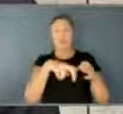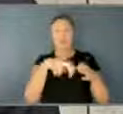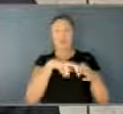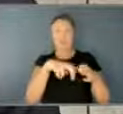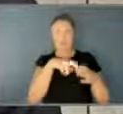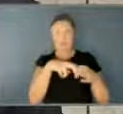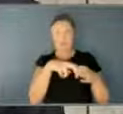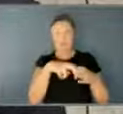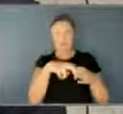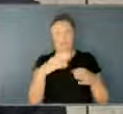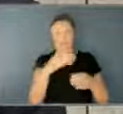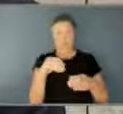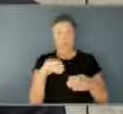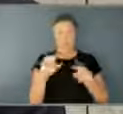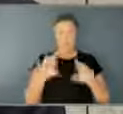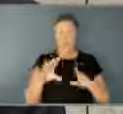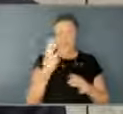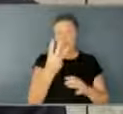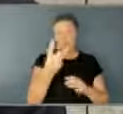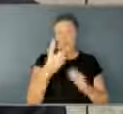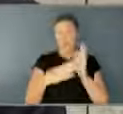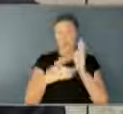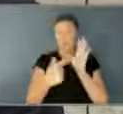last year.